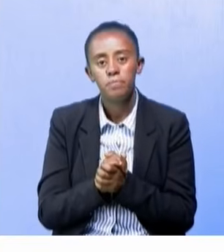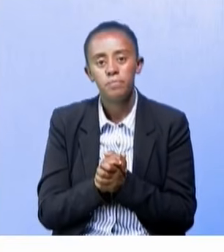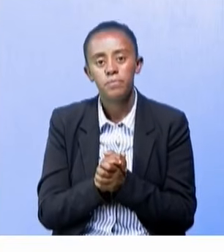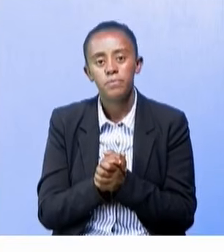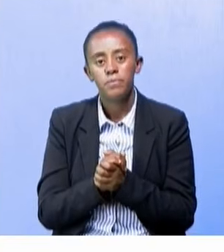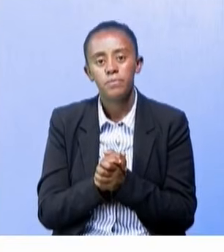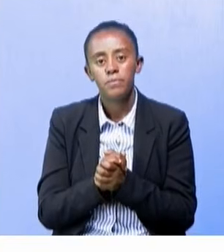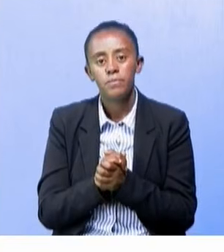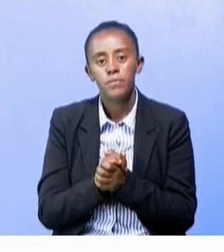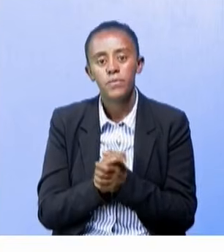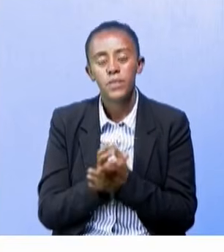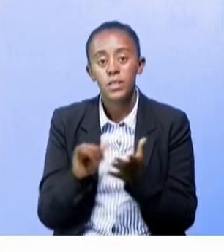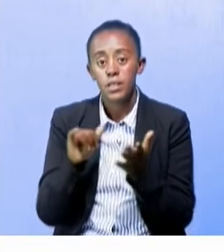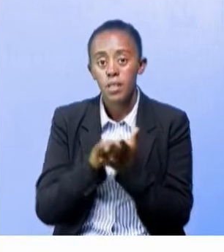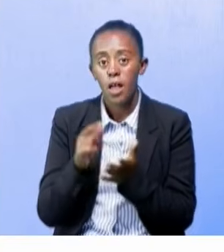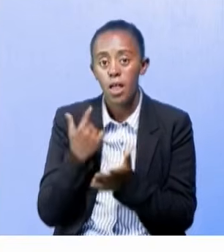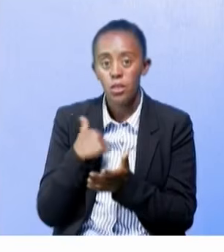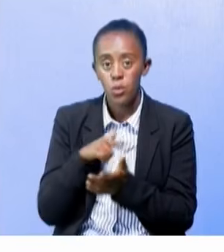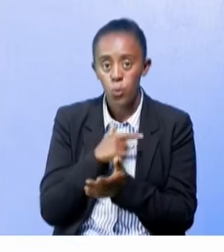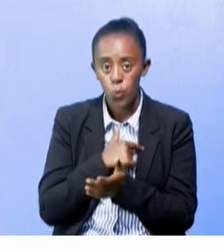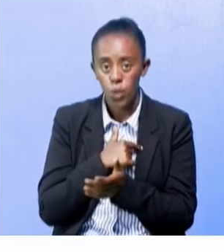that we